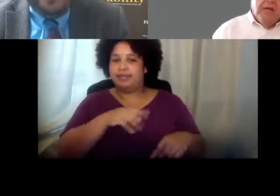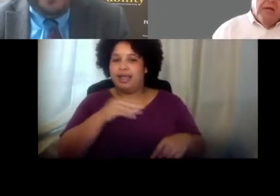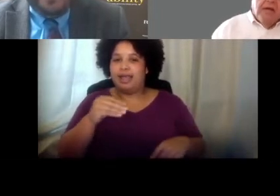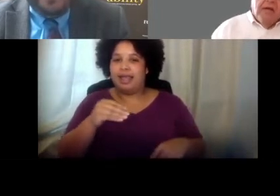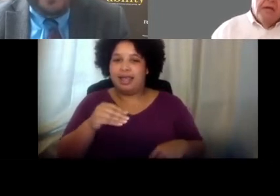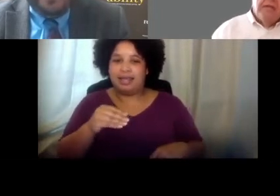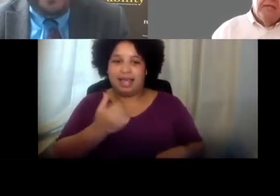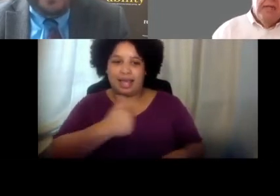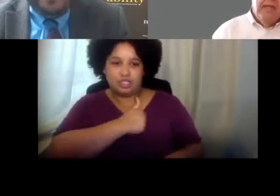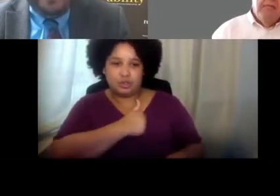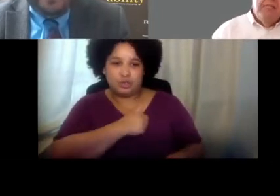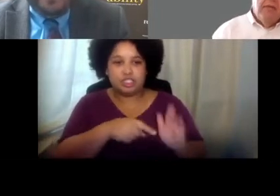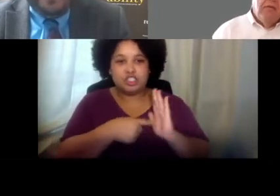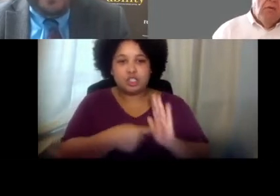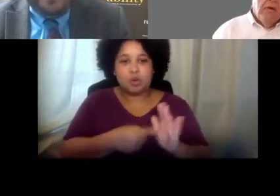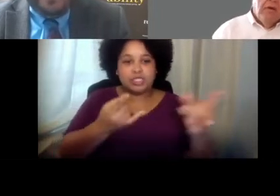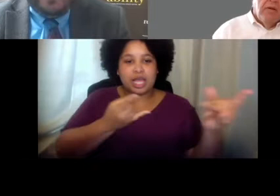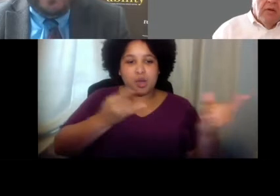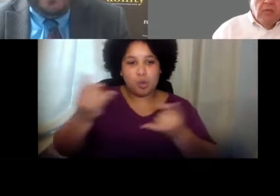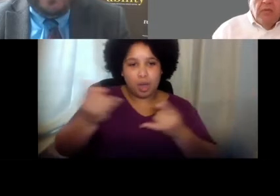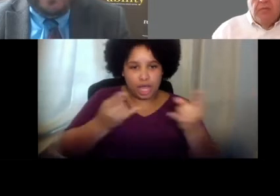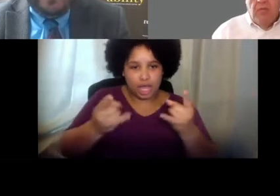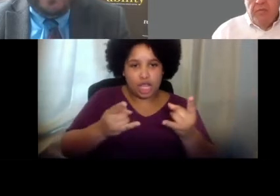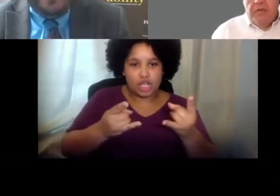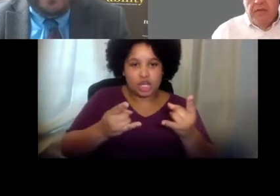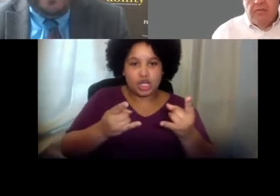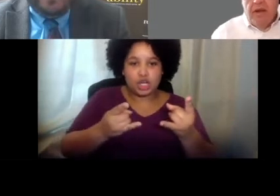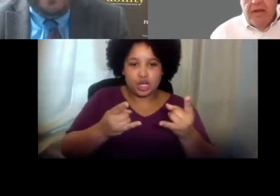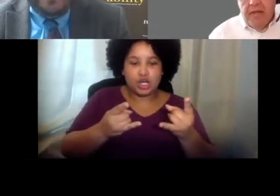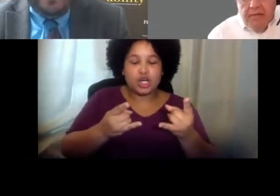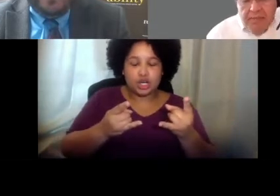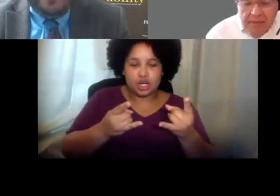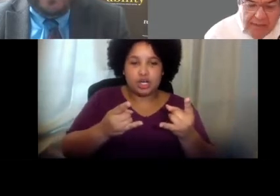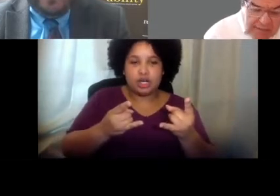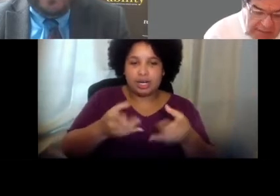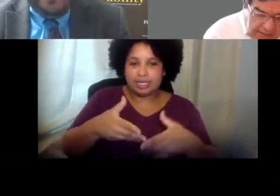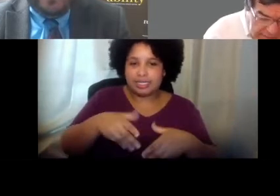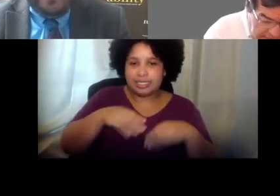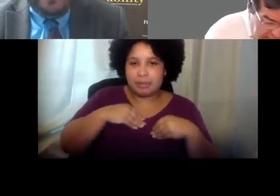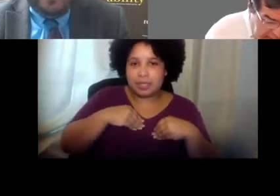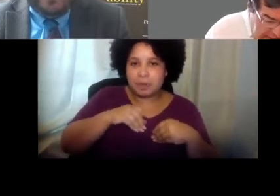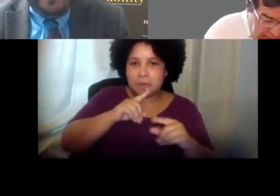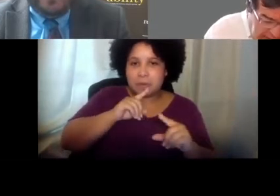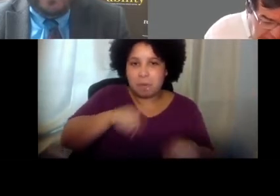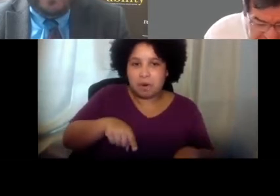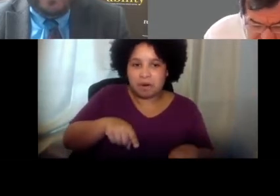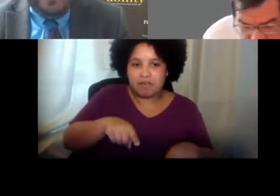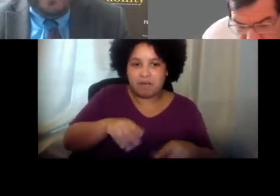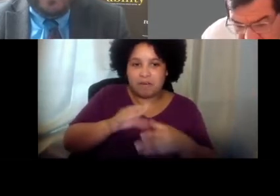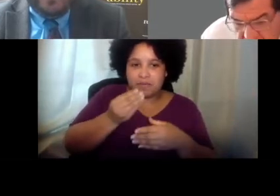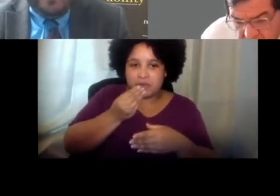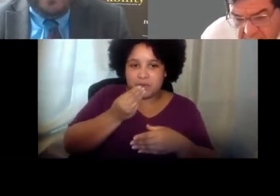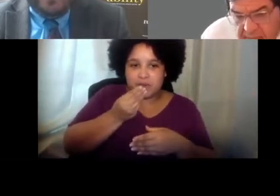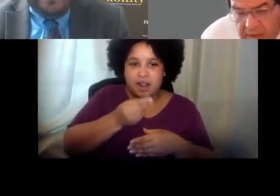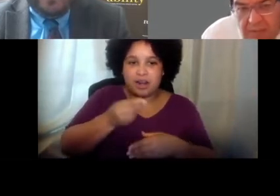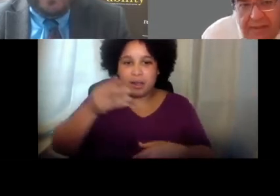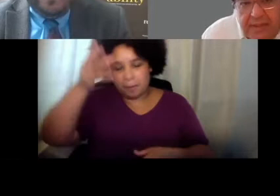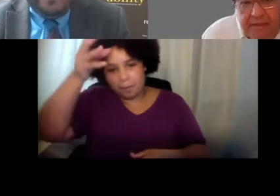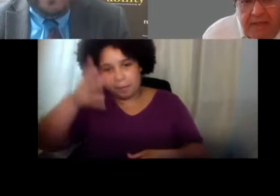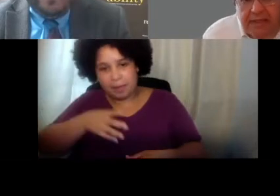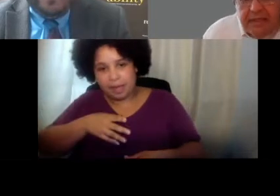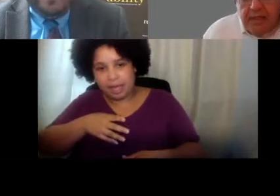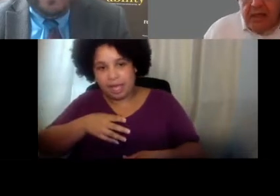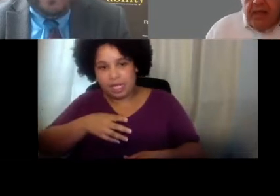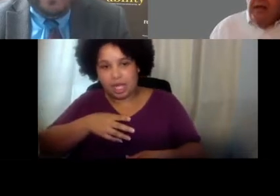waiter taking a meal order with a woman on the right and a man on the left. And this brings me to the story about what